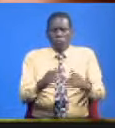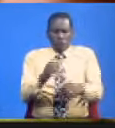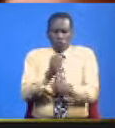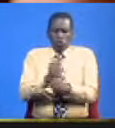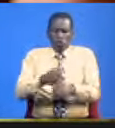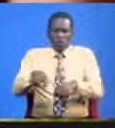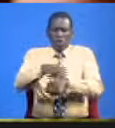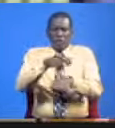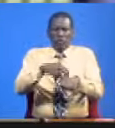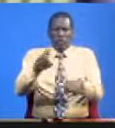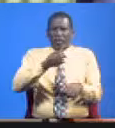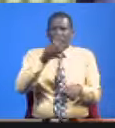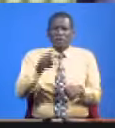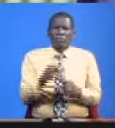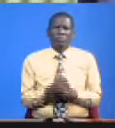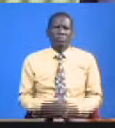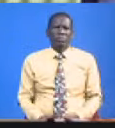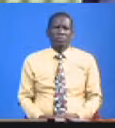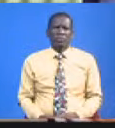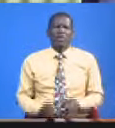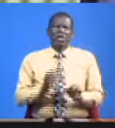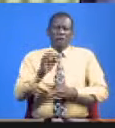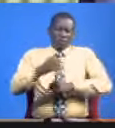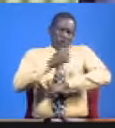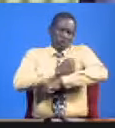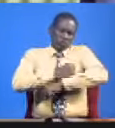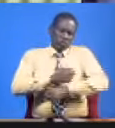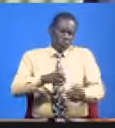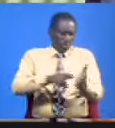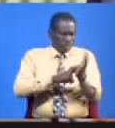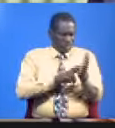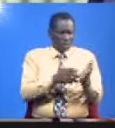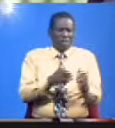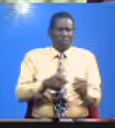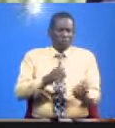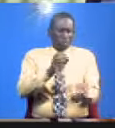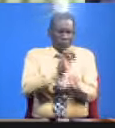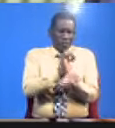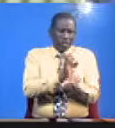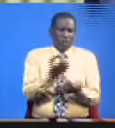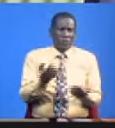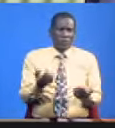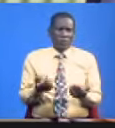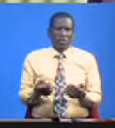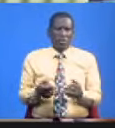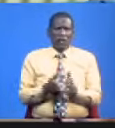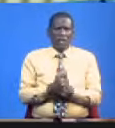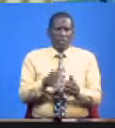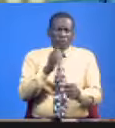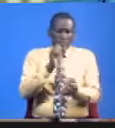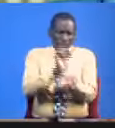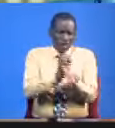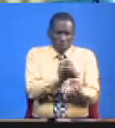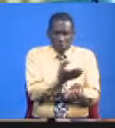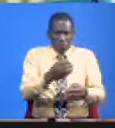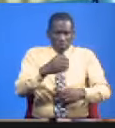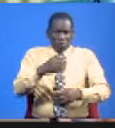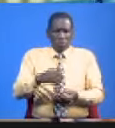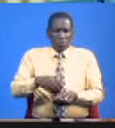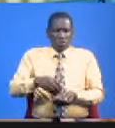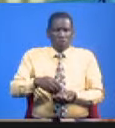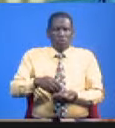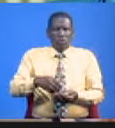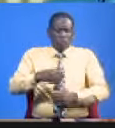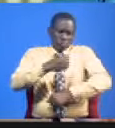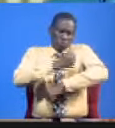national examination. Kama ni shule irejestiwe na kama ni fine ipigwe kama ni penalize wapigwe hiyo penalize na waone vile watasaidia